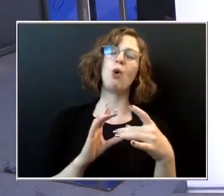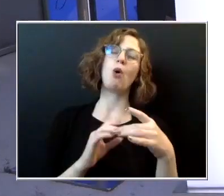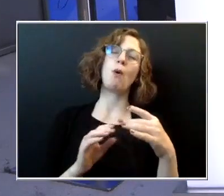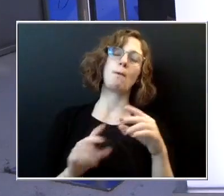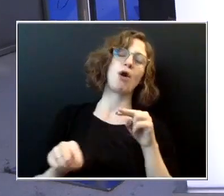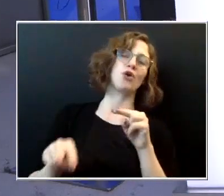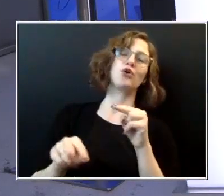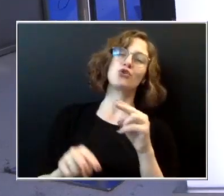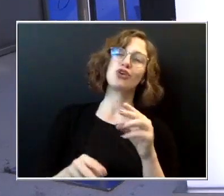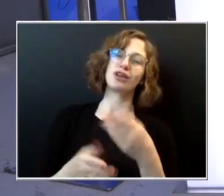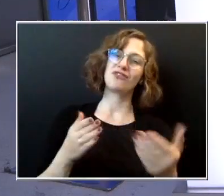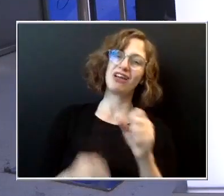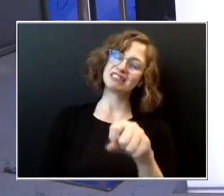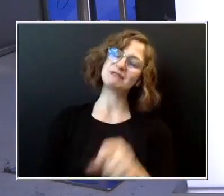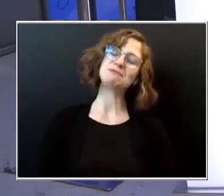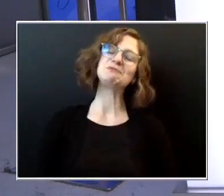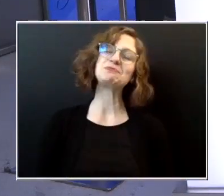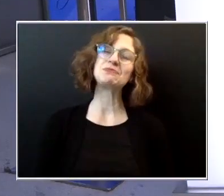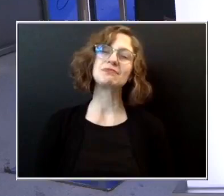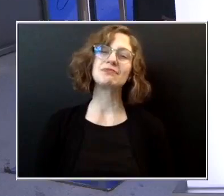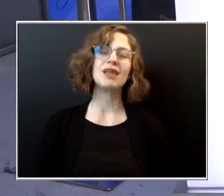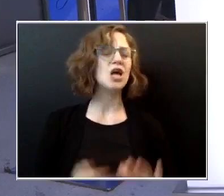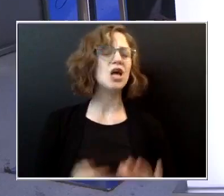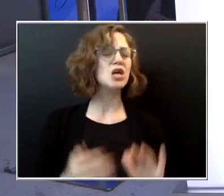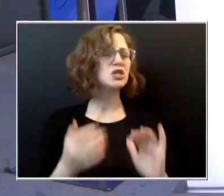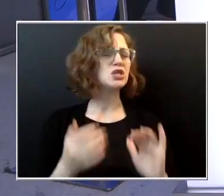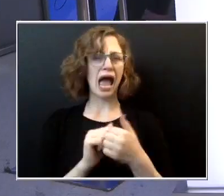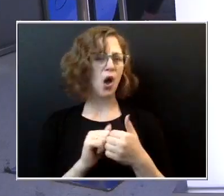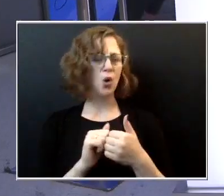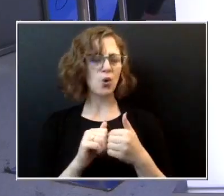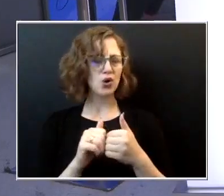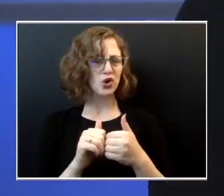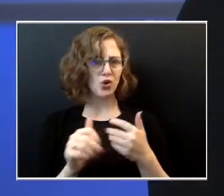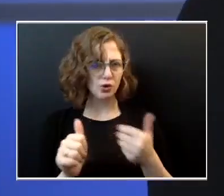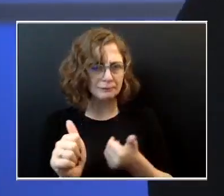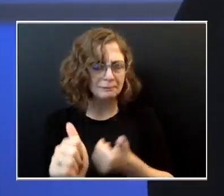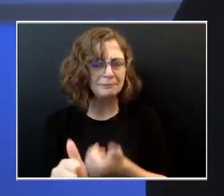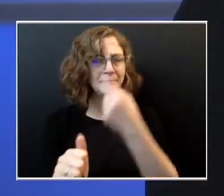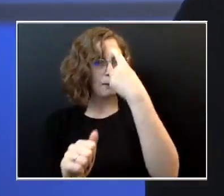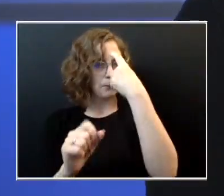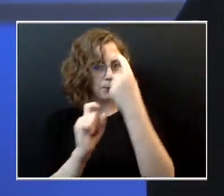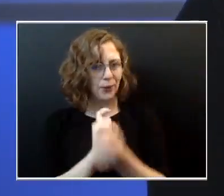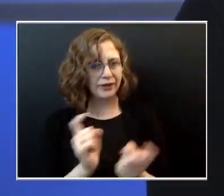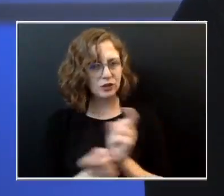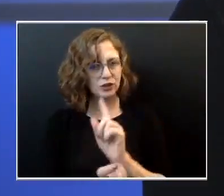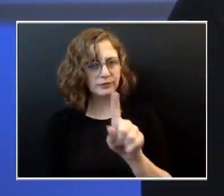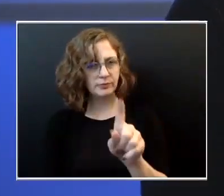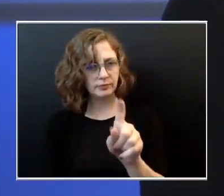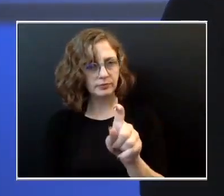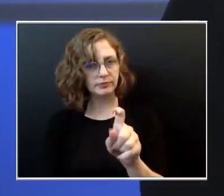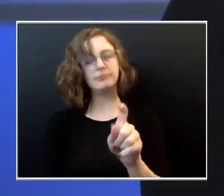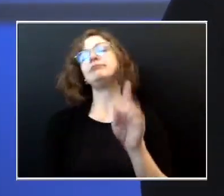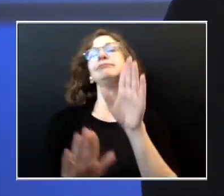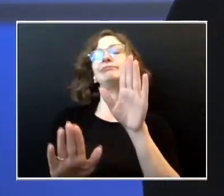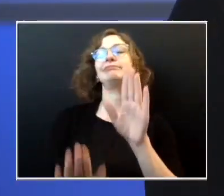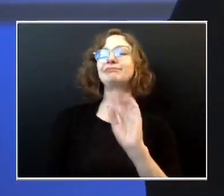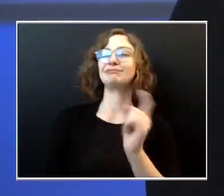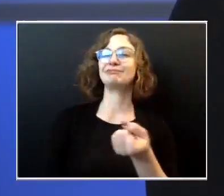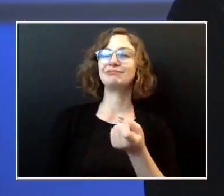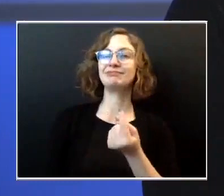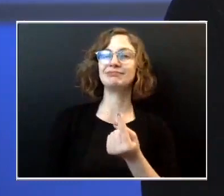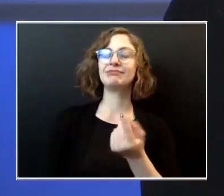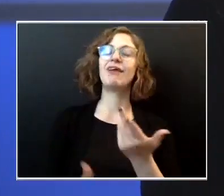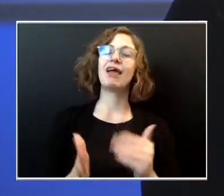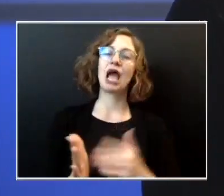tracking potential changes in the brain with that? Well, that's a great question. So for the brain outcomes, we're again looking at brain glucose metabolism.